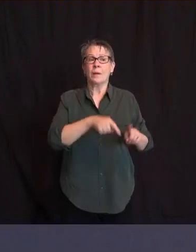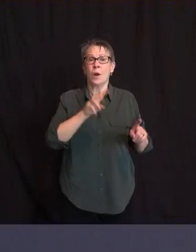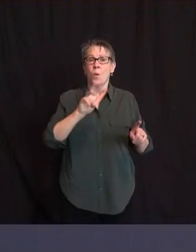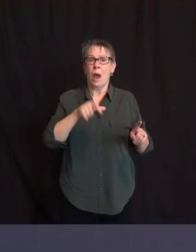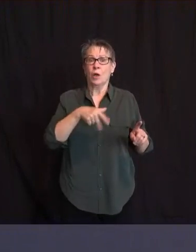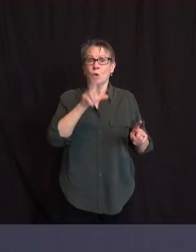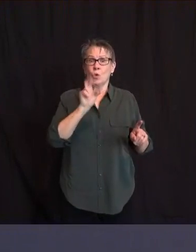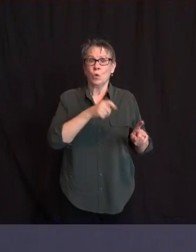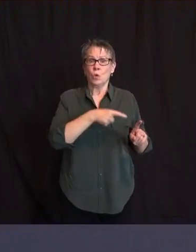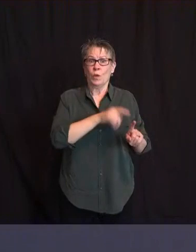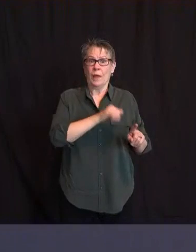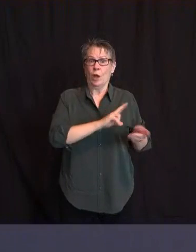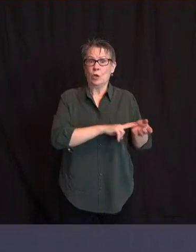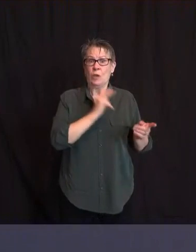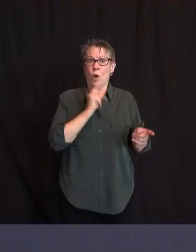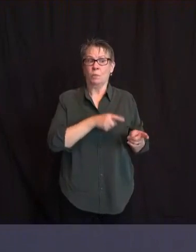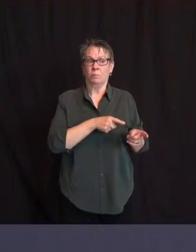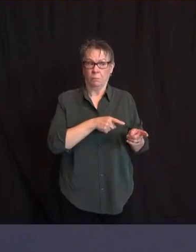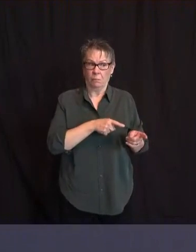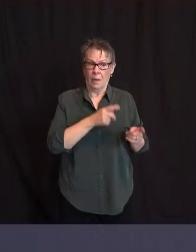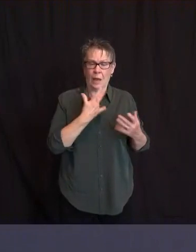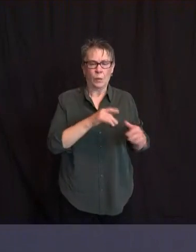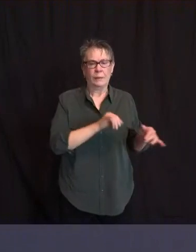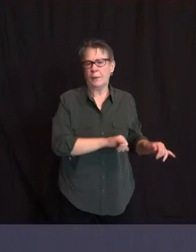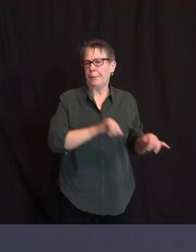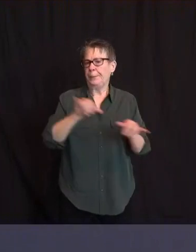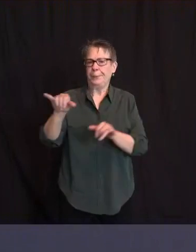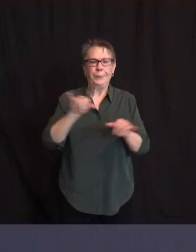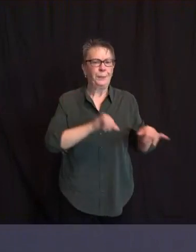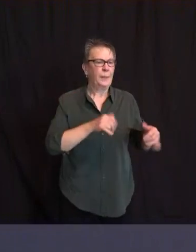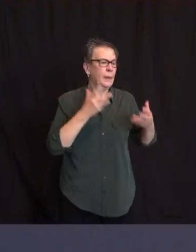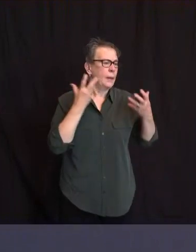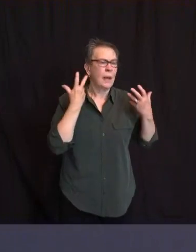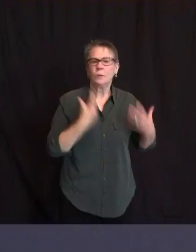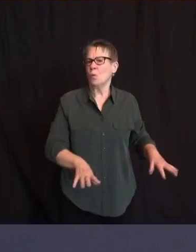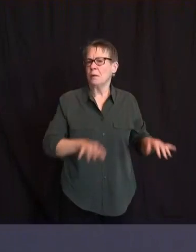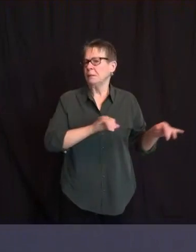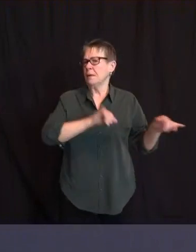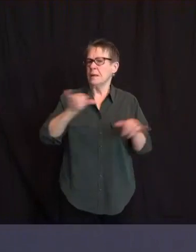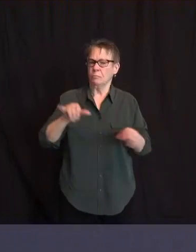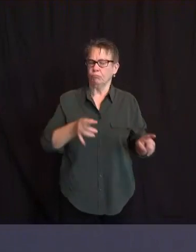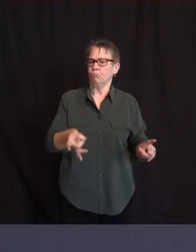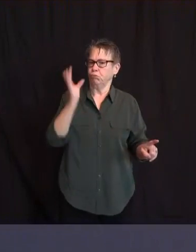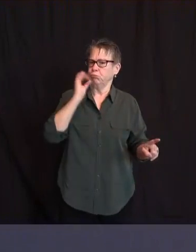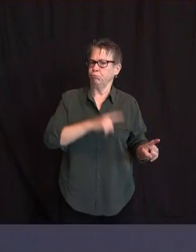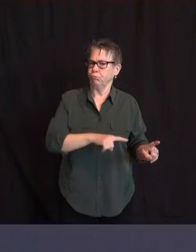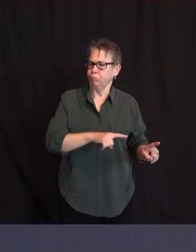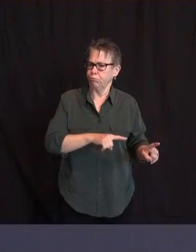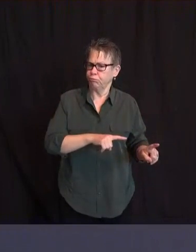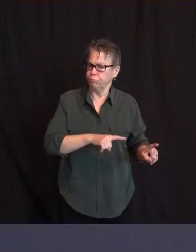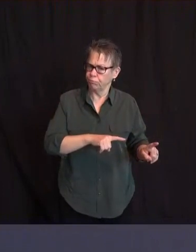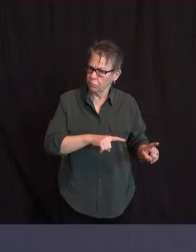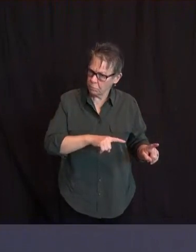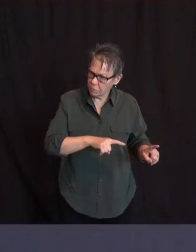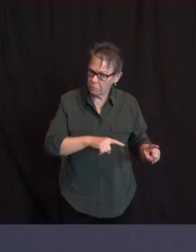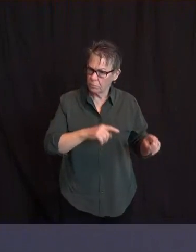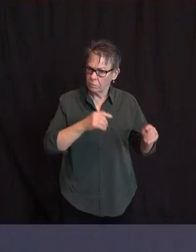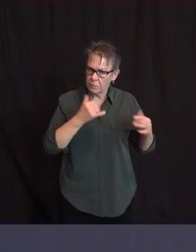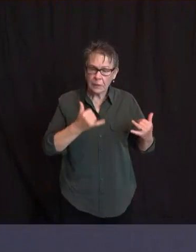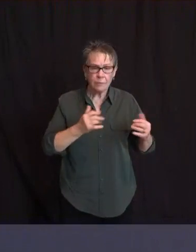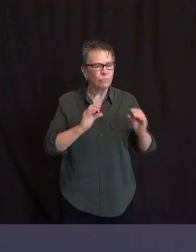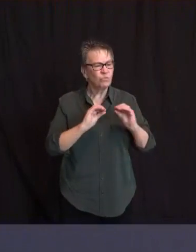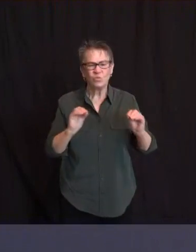visiting. We've distributed guidance on pandemic planning, and we've advised all facilities of their obligation, as you know, to